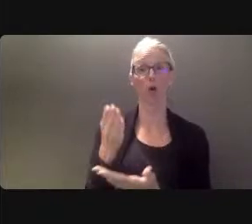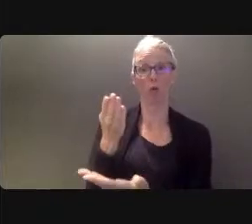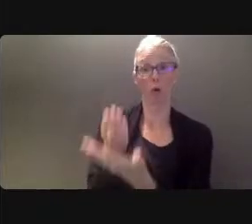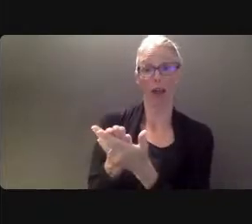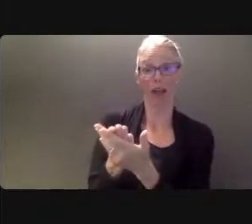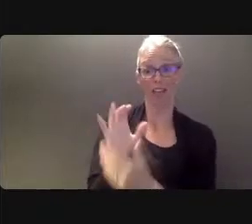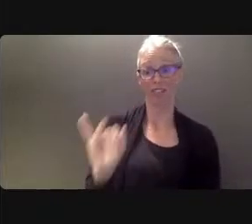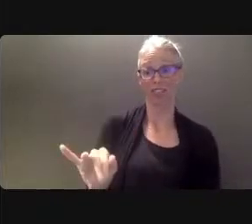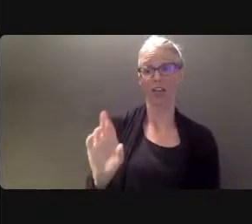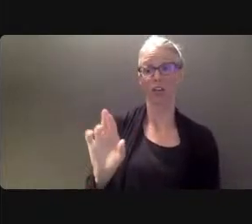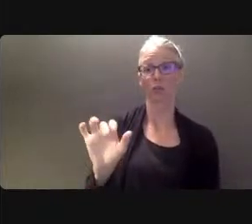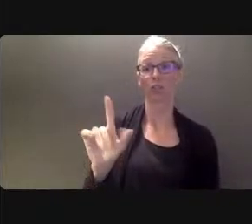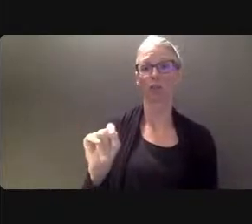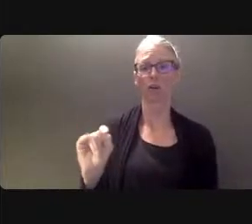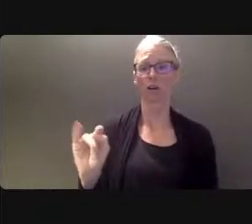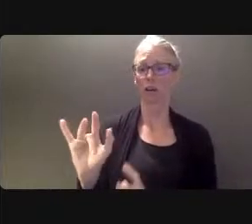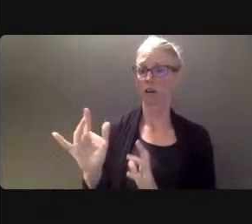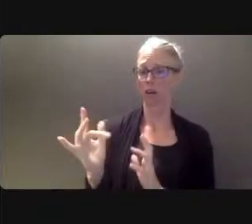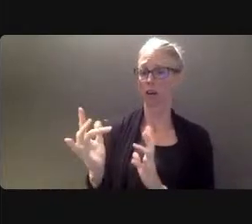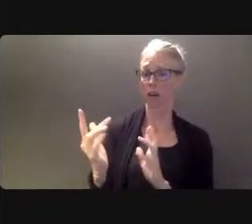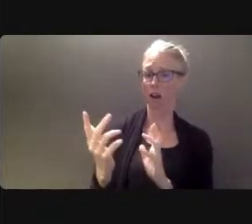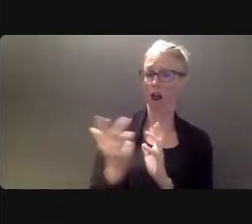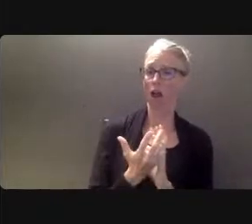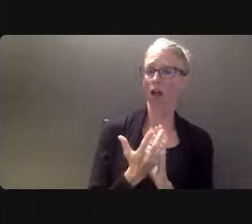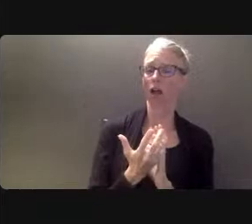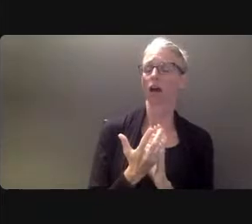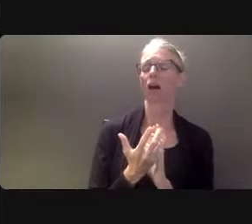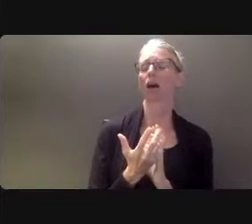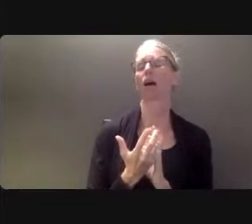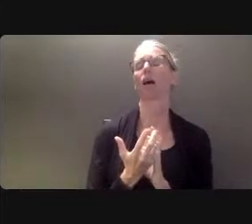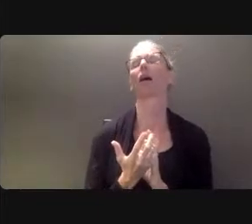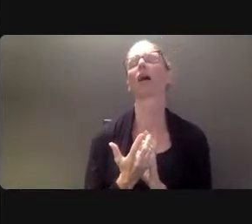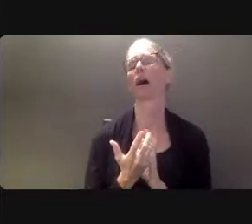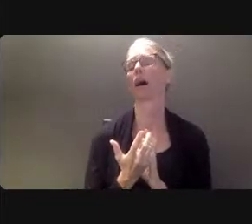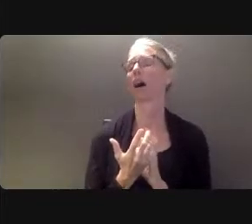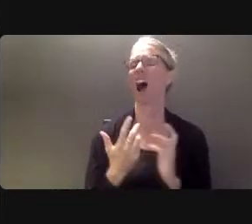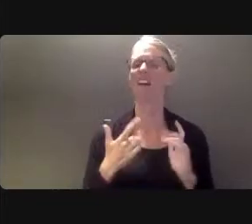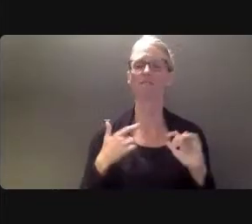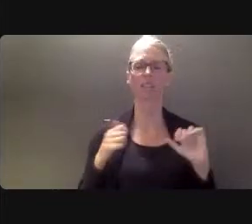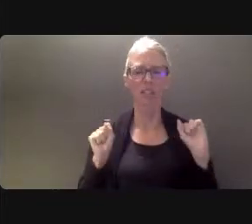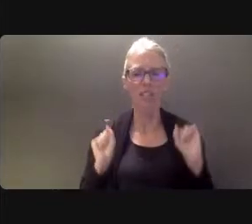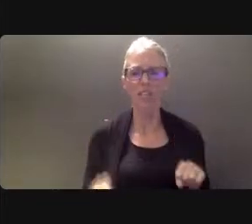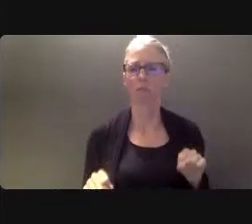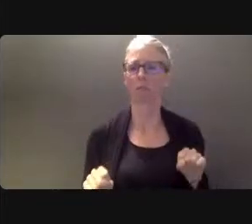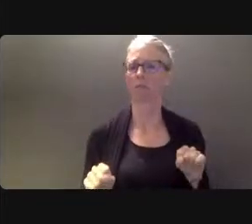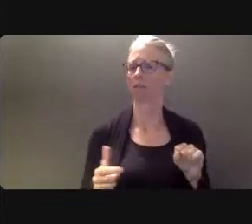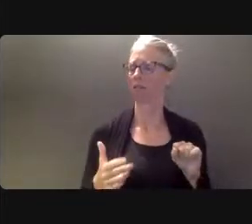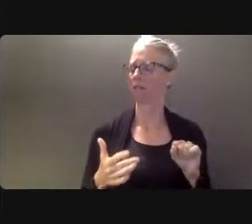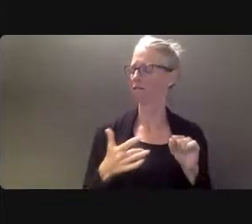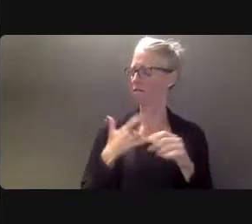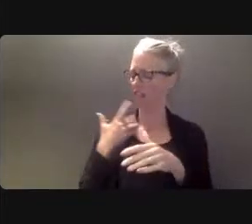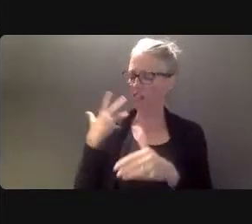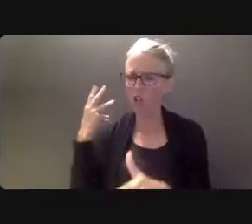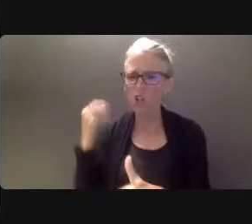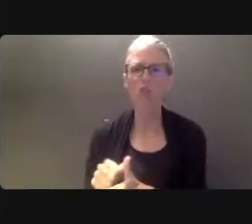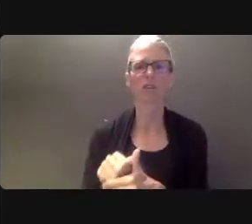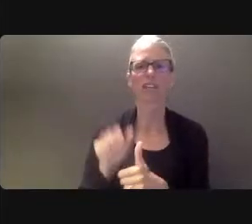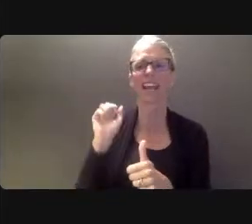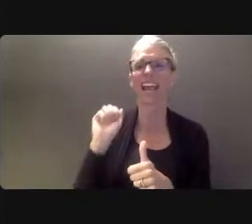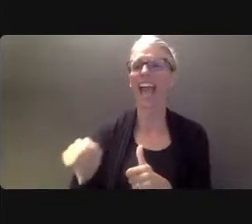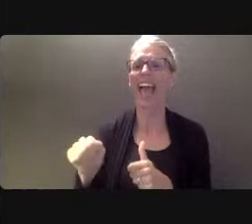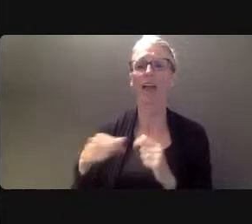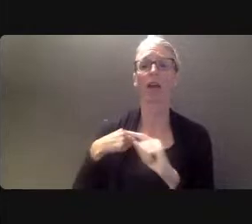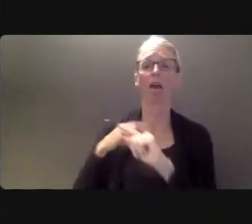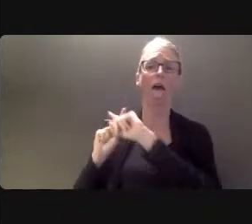feel so included, you feel capable, you don't feel like you're slowing people down, and it